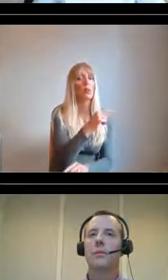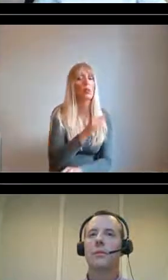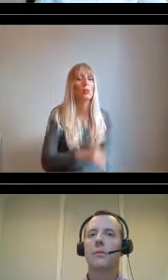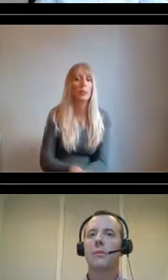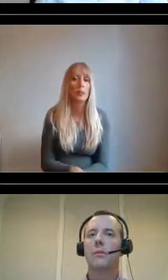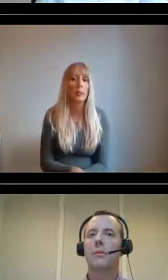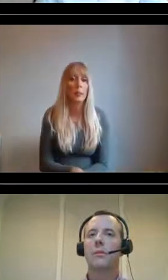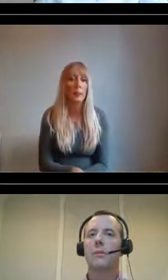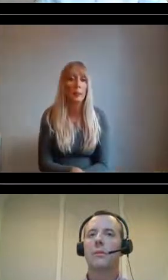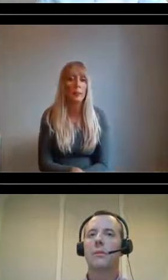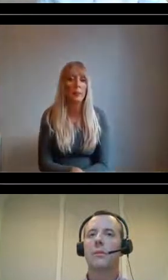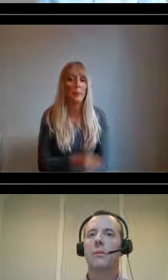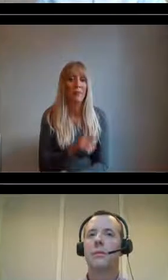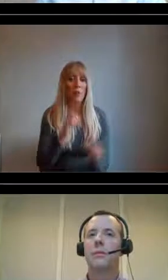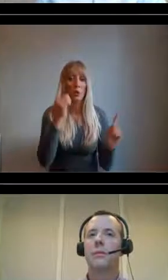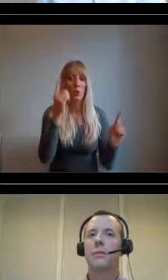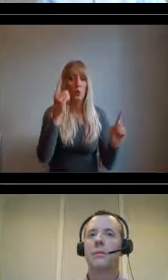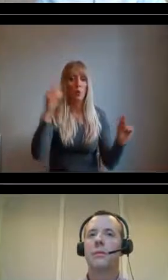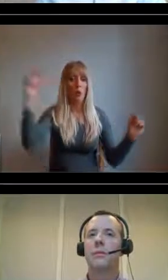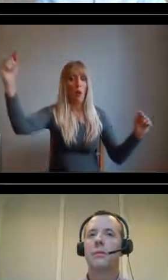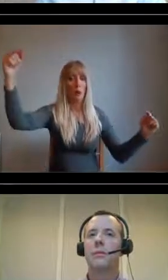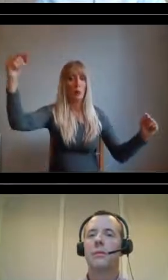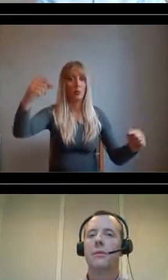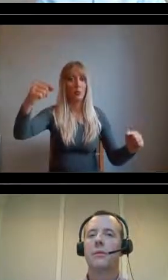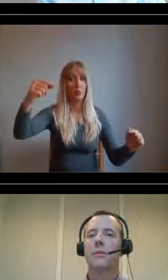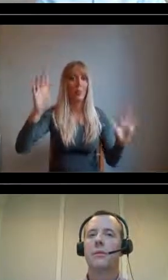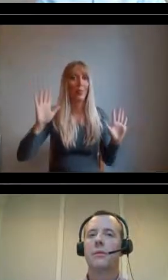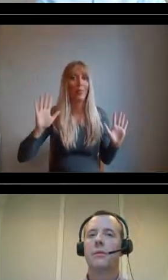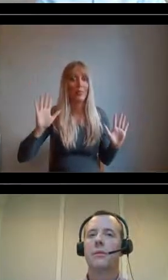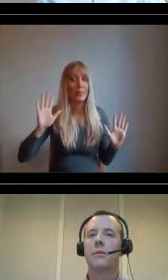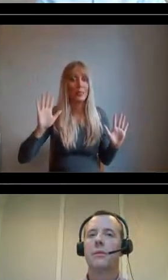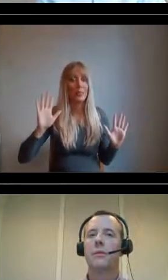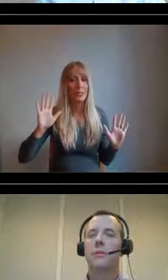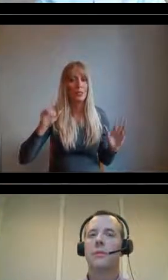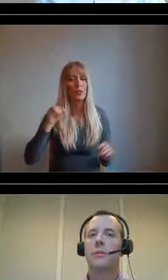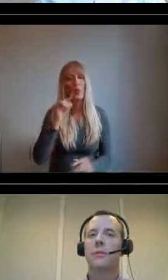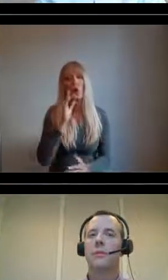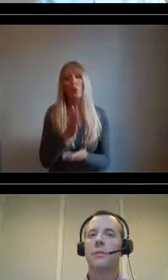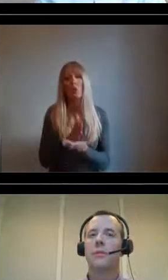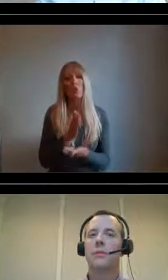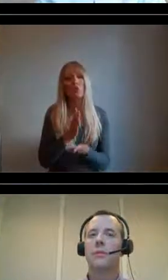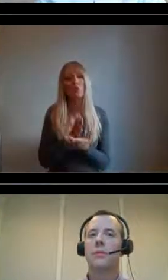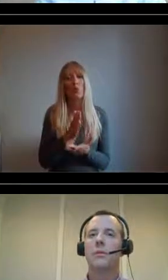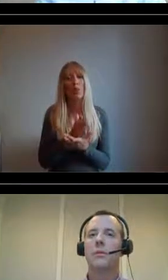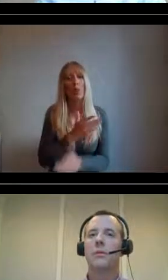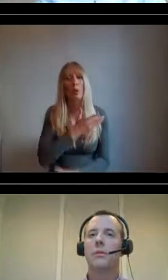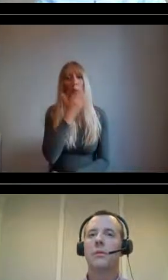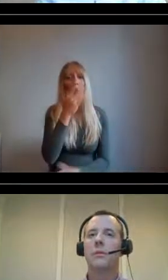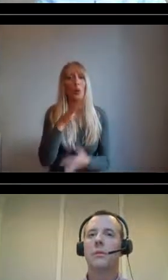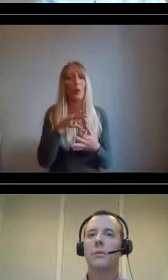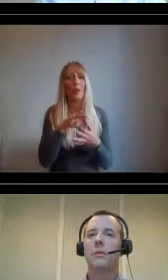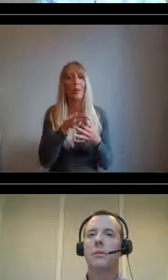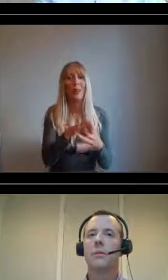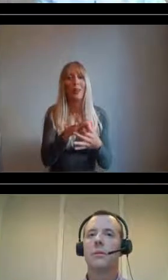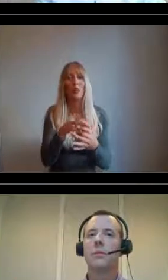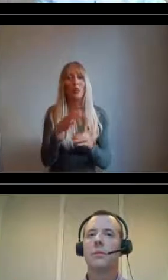connections onto LTC. So there's no connections at East